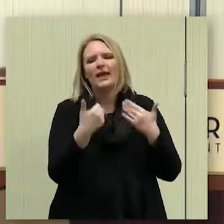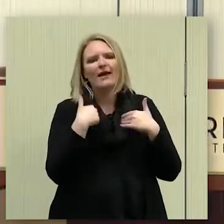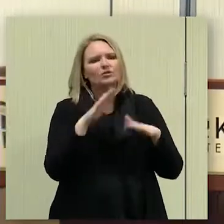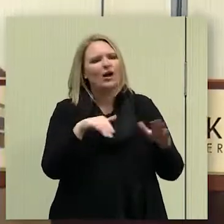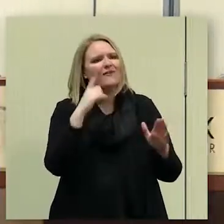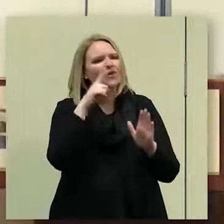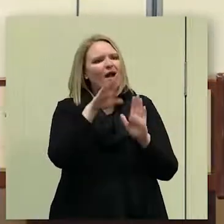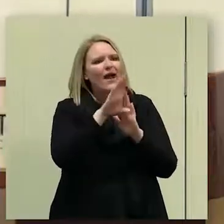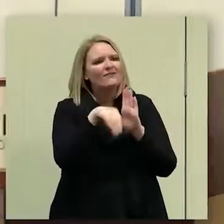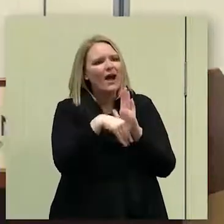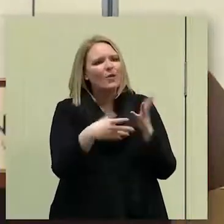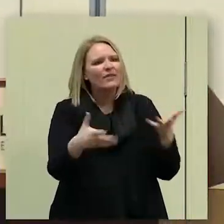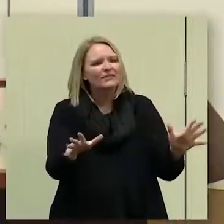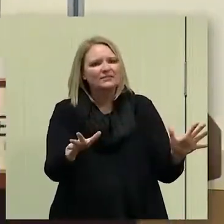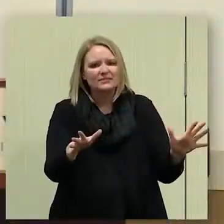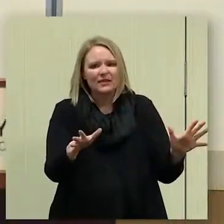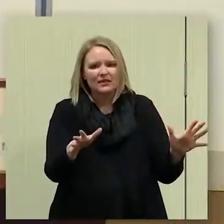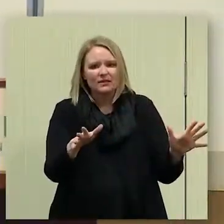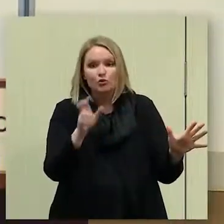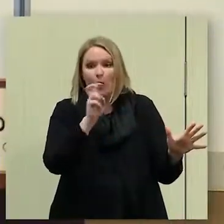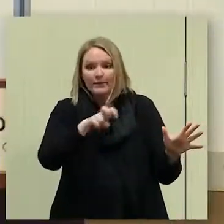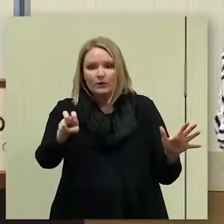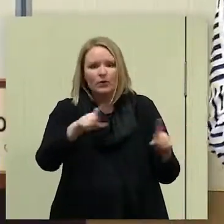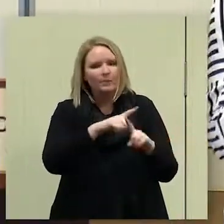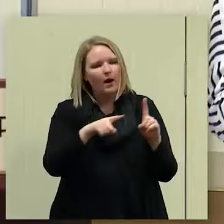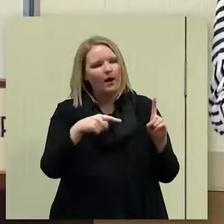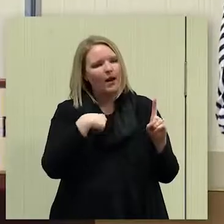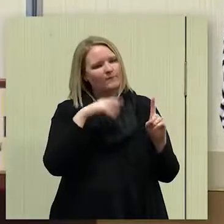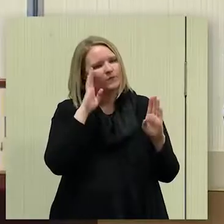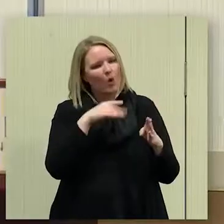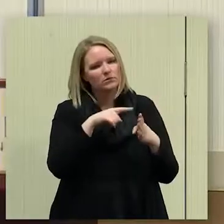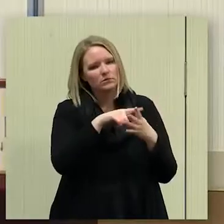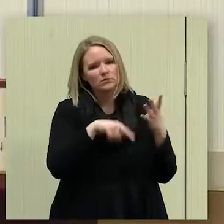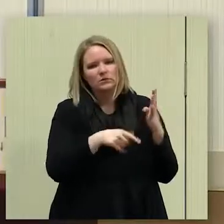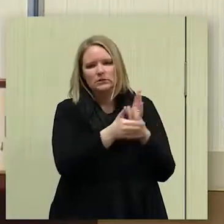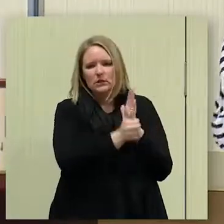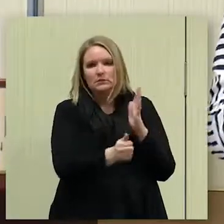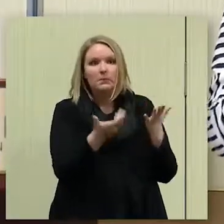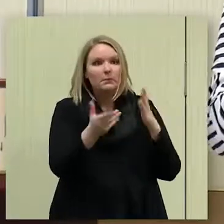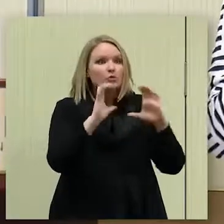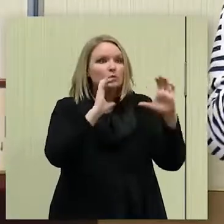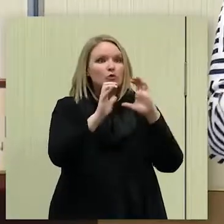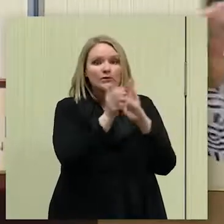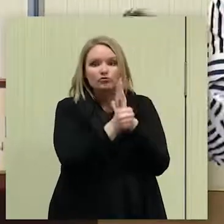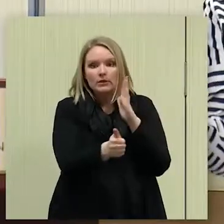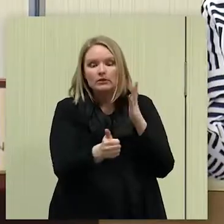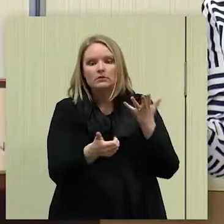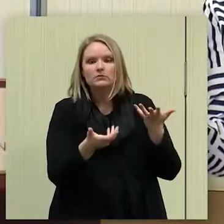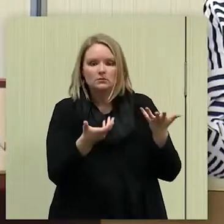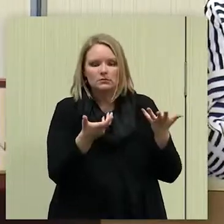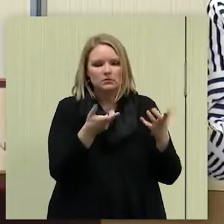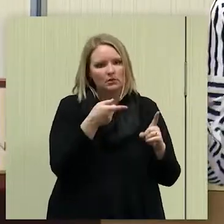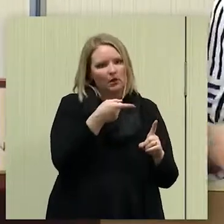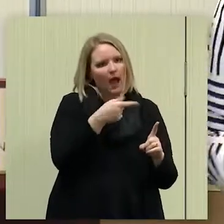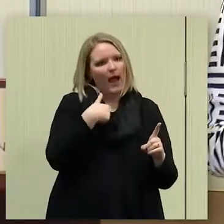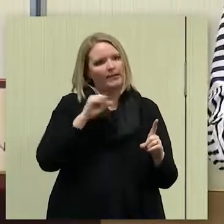half an hour a week as an itinerant, if there are skills you're working on, even communication skills with a child, that will lead to social relationships,